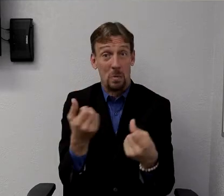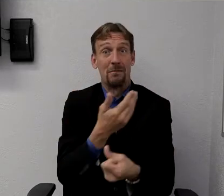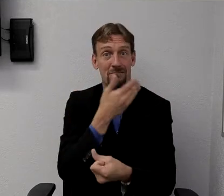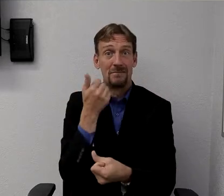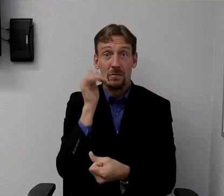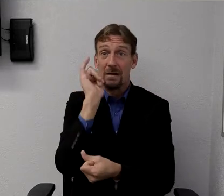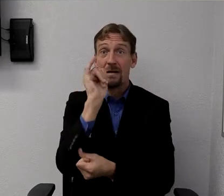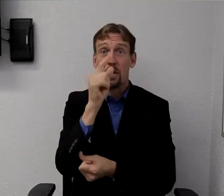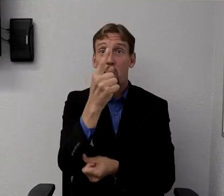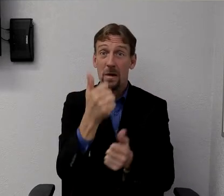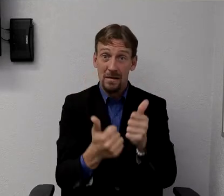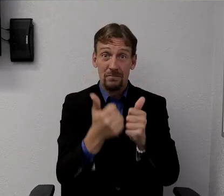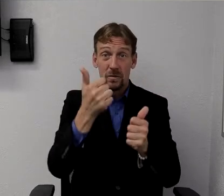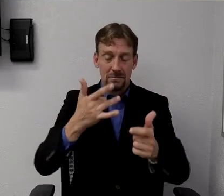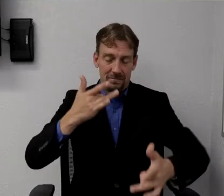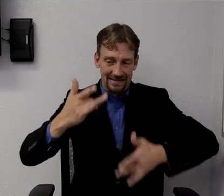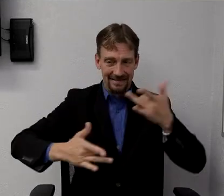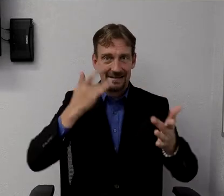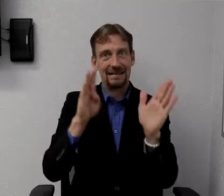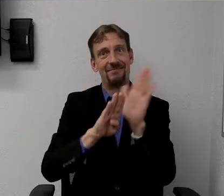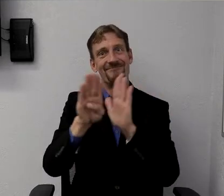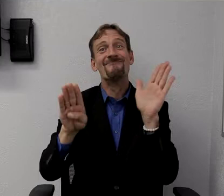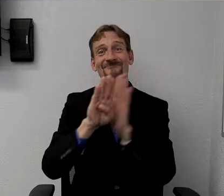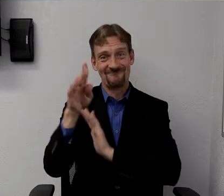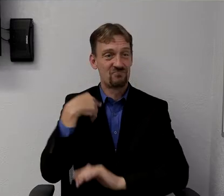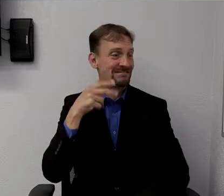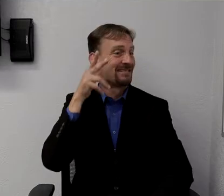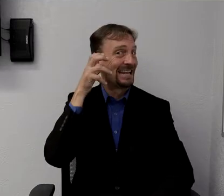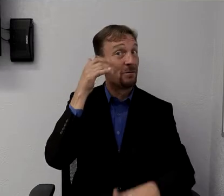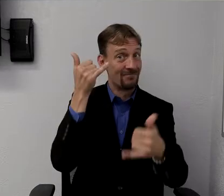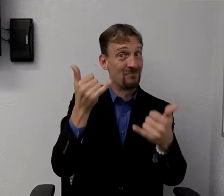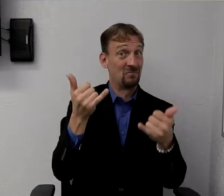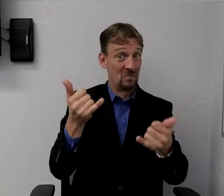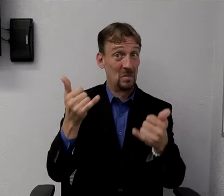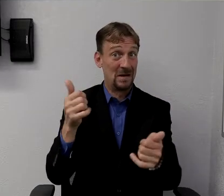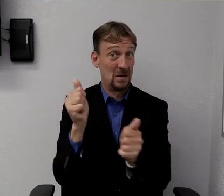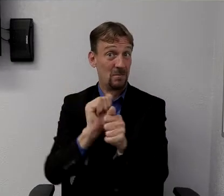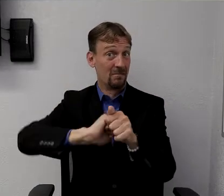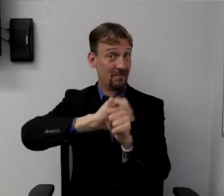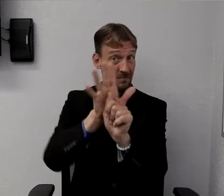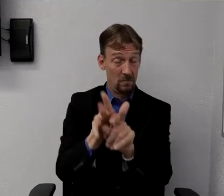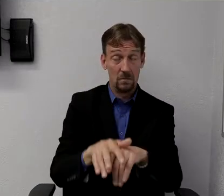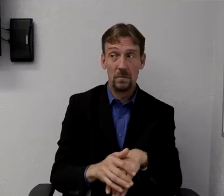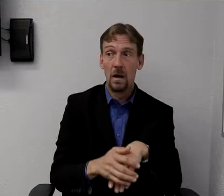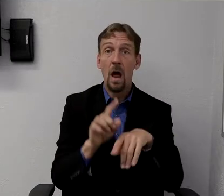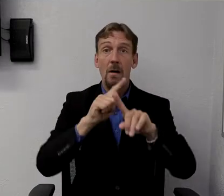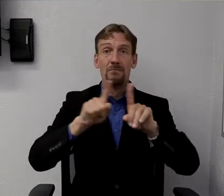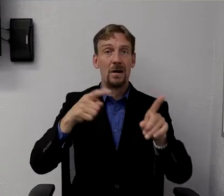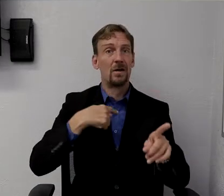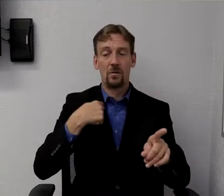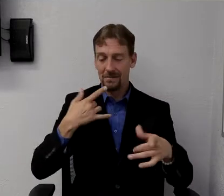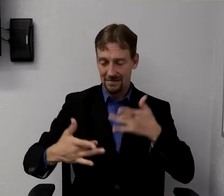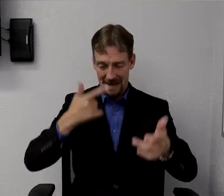that is probably one of the most exciting developments that we're hearing about right now, and the fact that it already